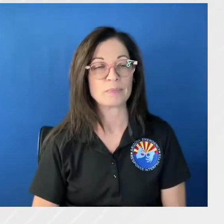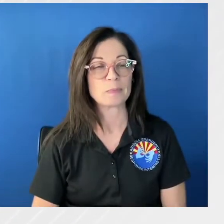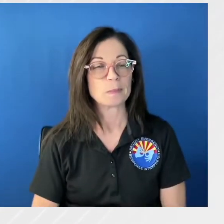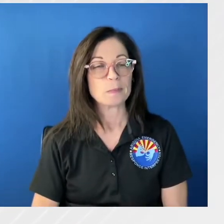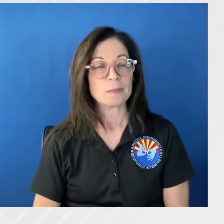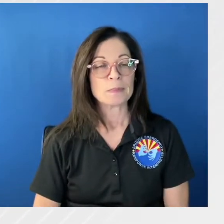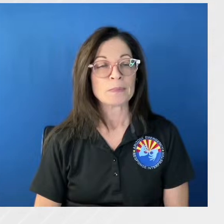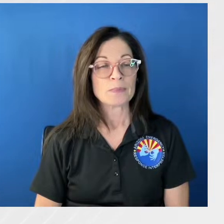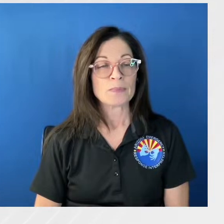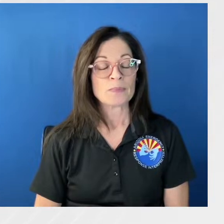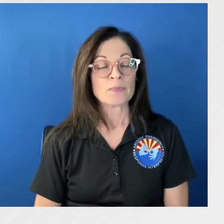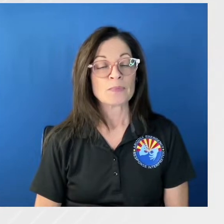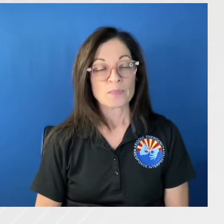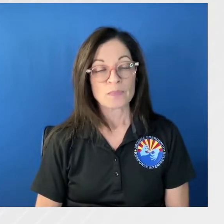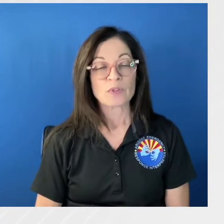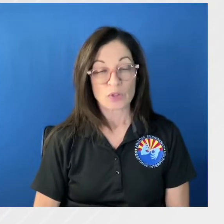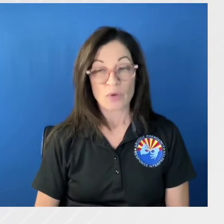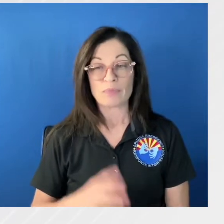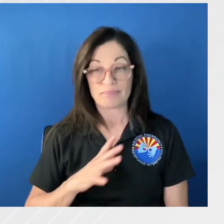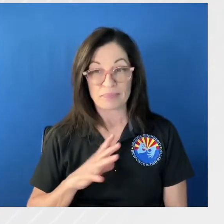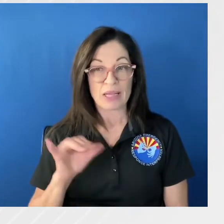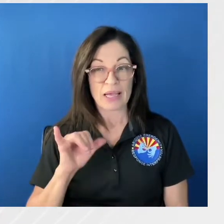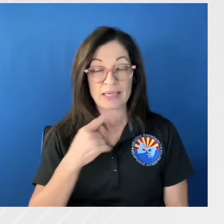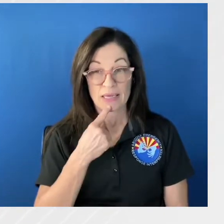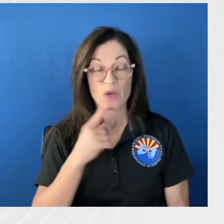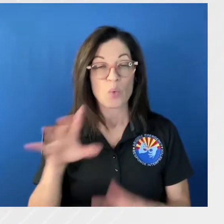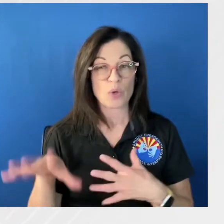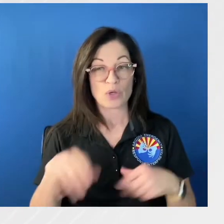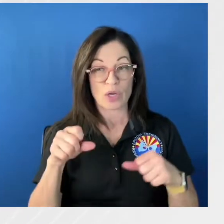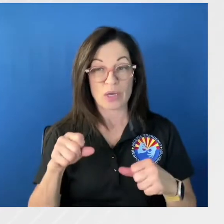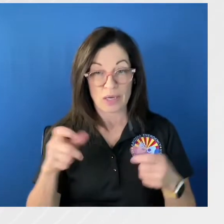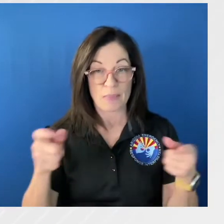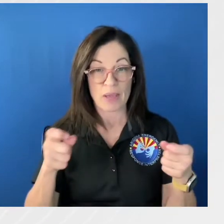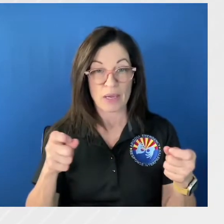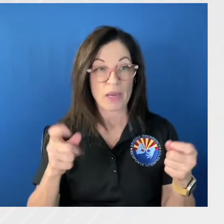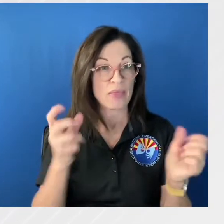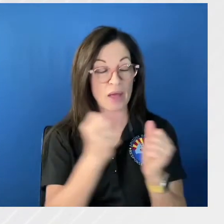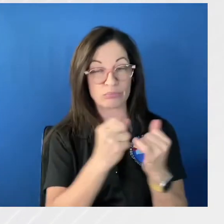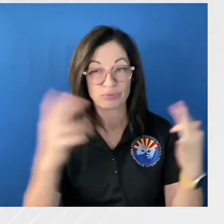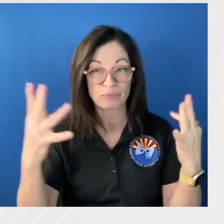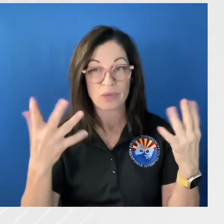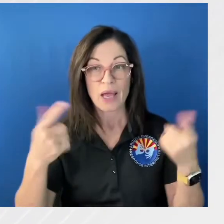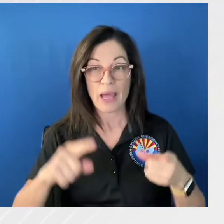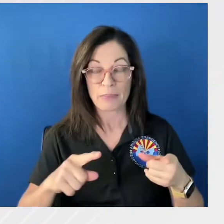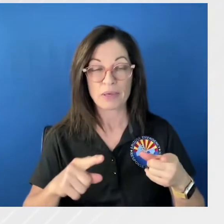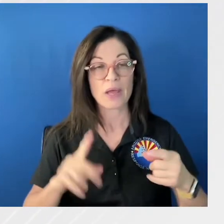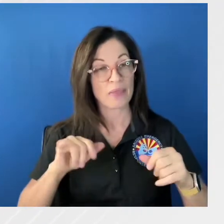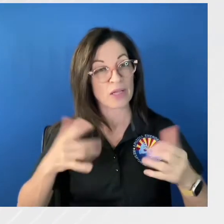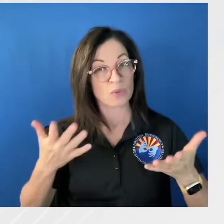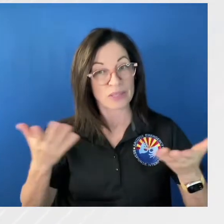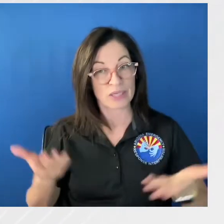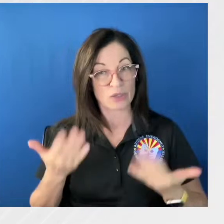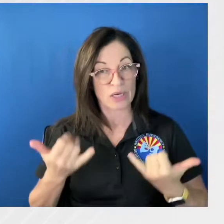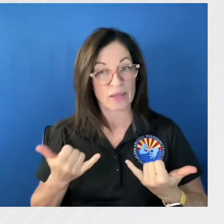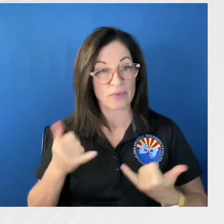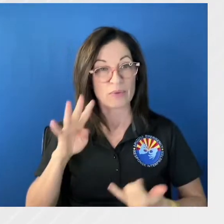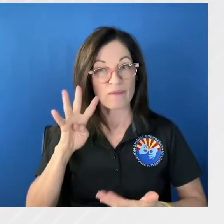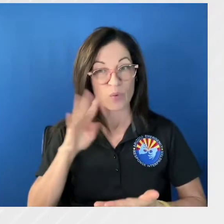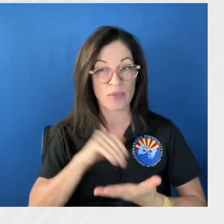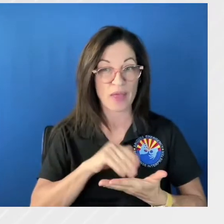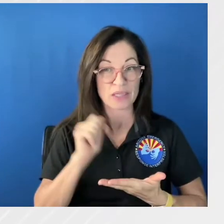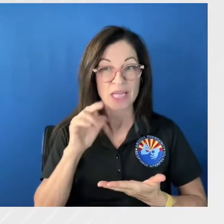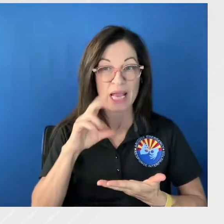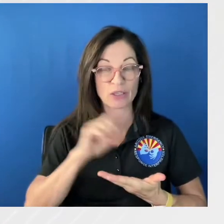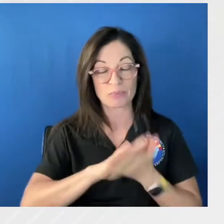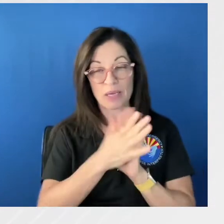So, like I said, we took command. The blow-up happened. That's where I leave you today. So that was about 4,000 acres, went to